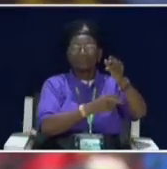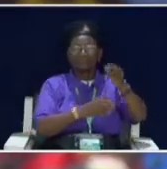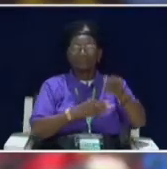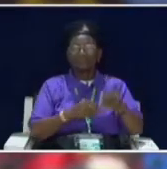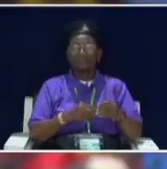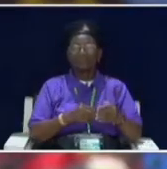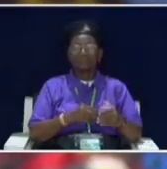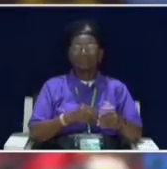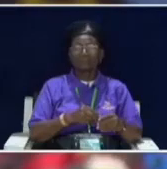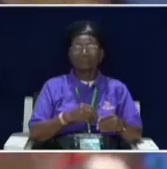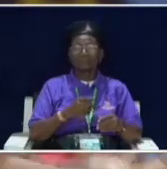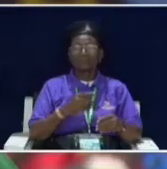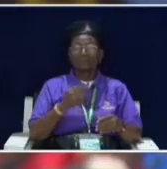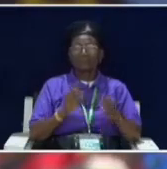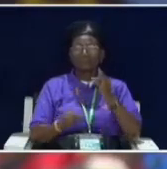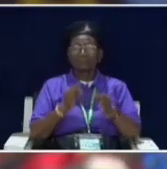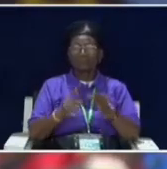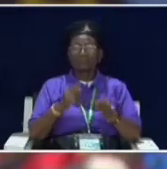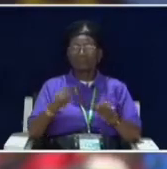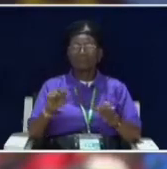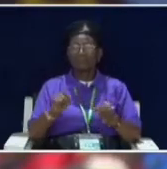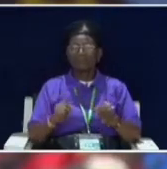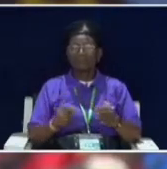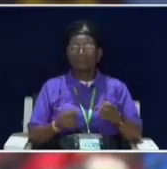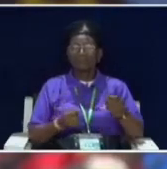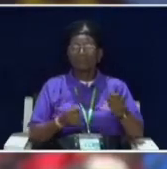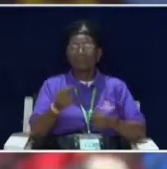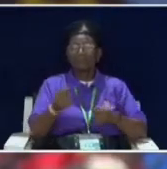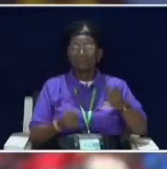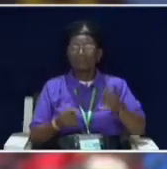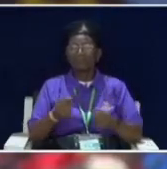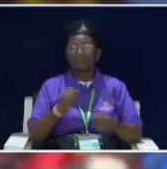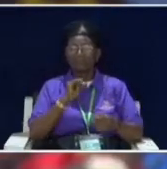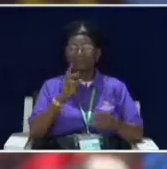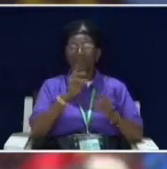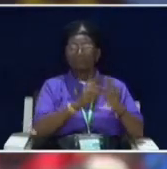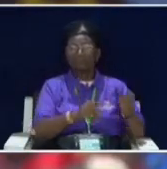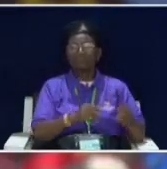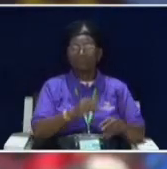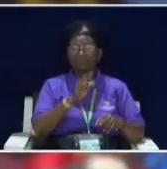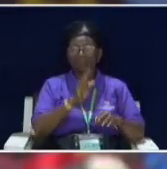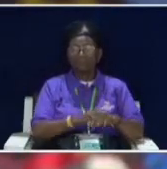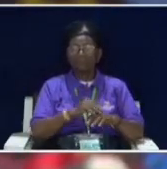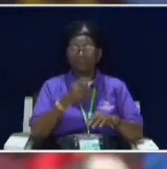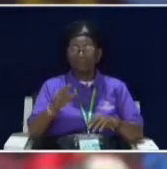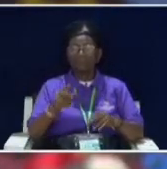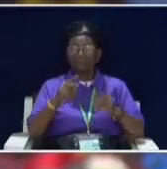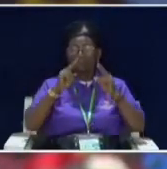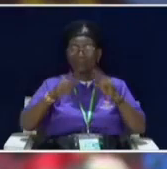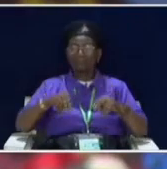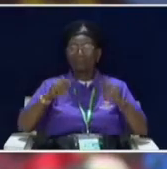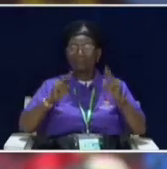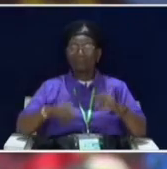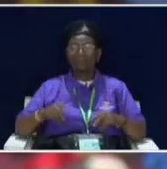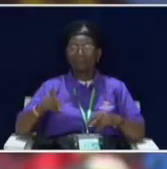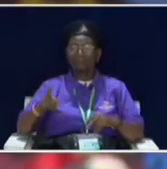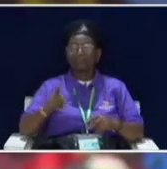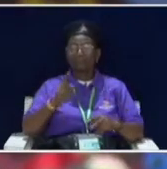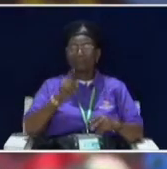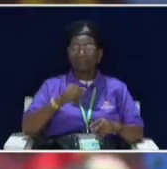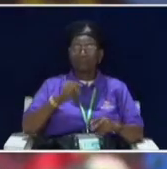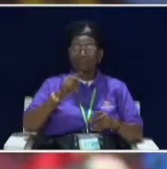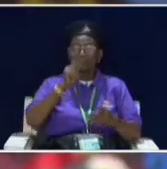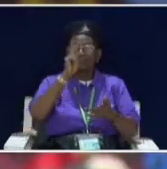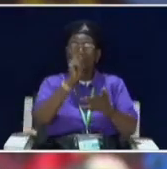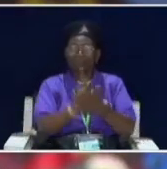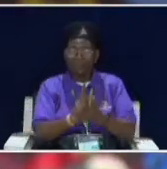vehicle is already on the bridge, you park and wait. Talk about it, Valori, Afara, yes, it'll be Gini, you won't let it do,